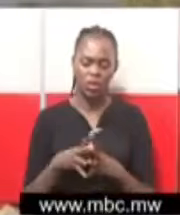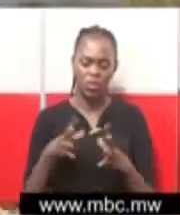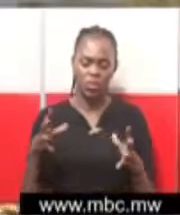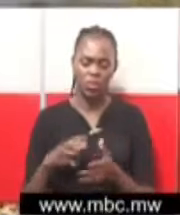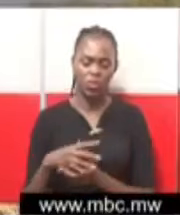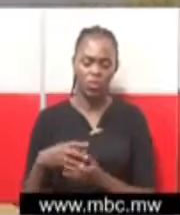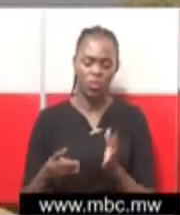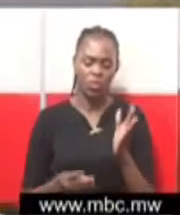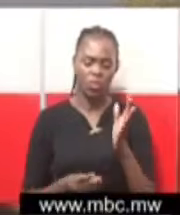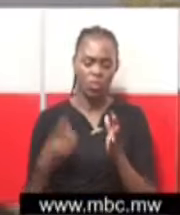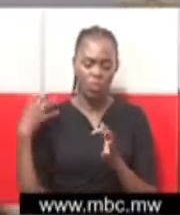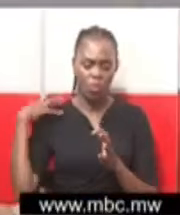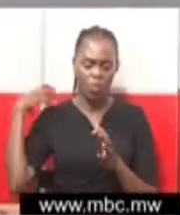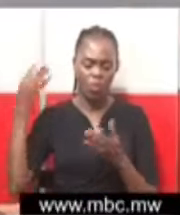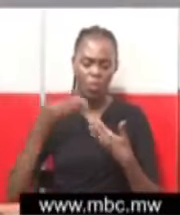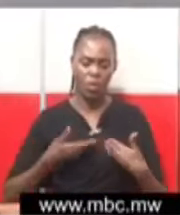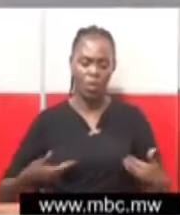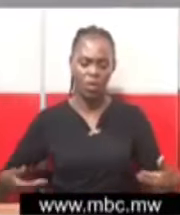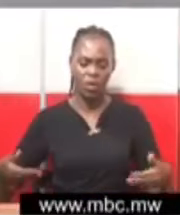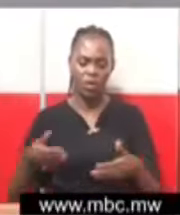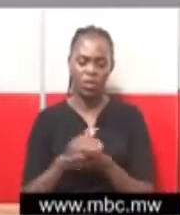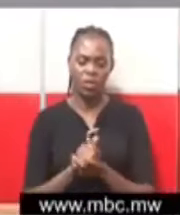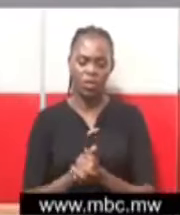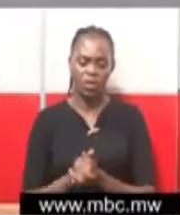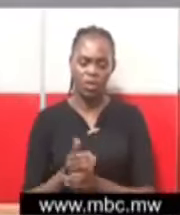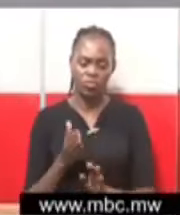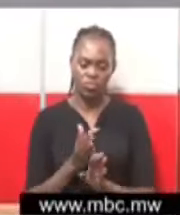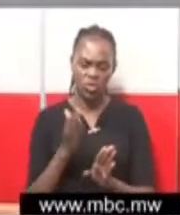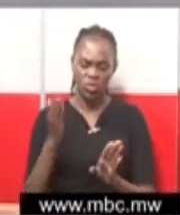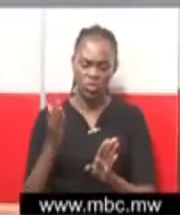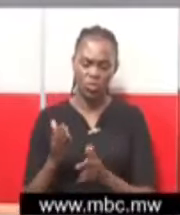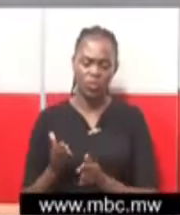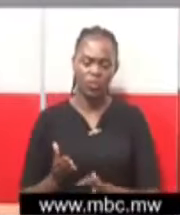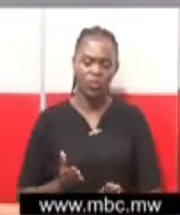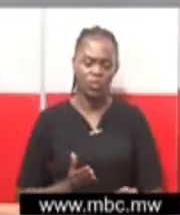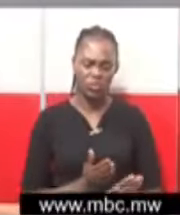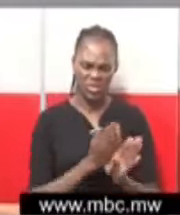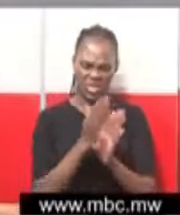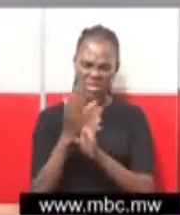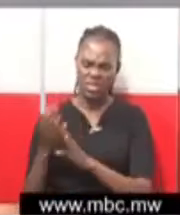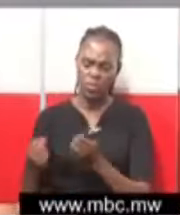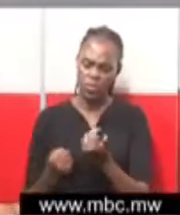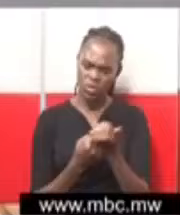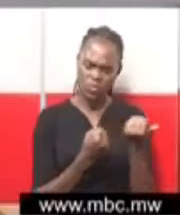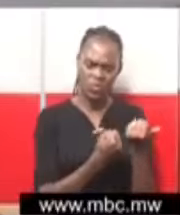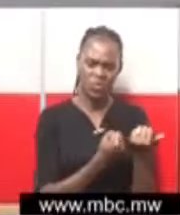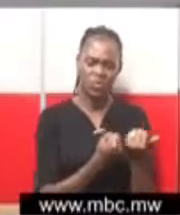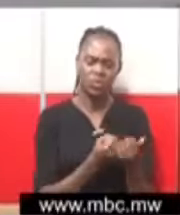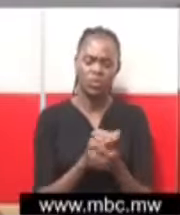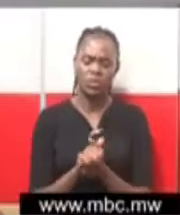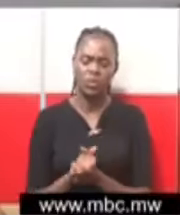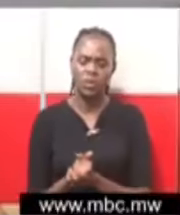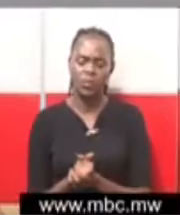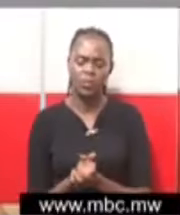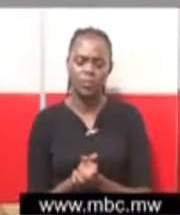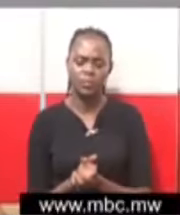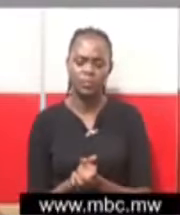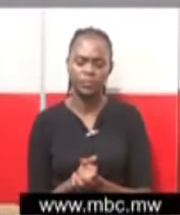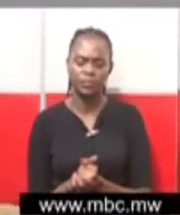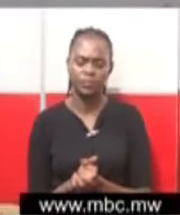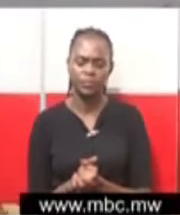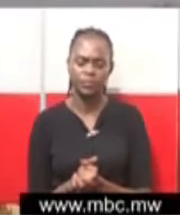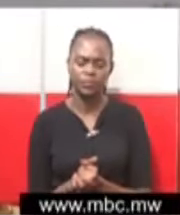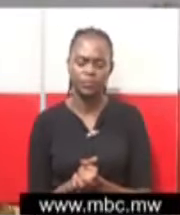Bomalatu. Then these are different kind of support, from support to electoral processes, to support to civil society, to include,